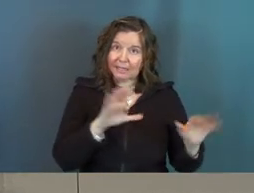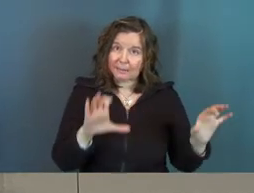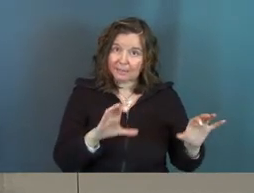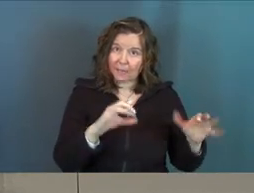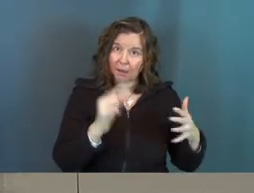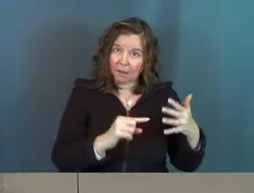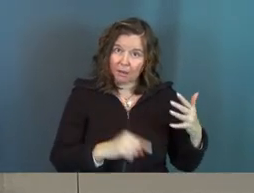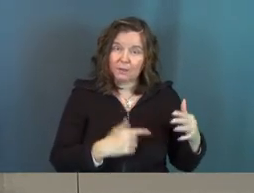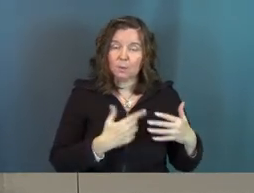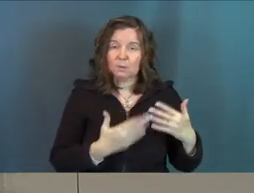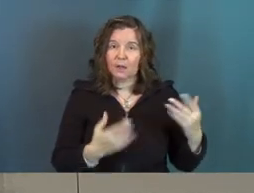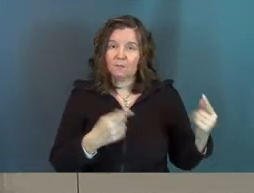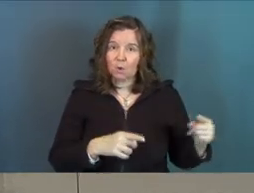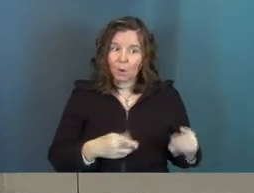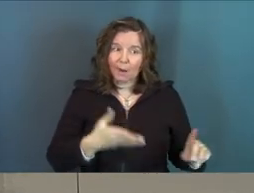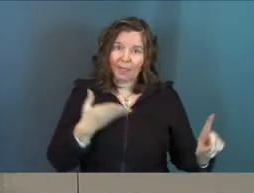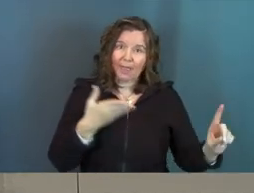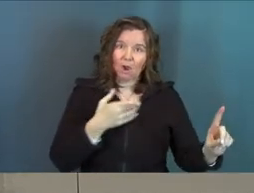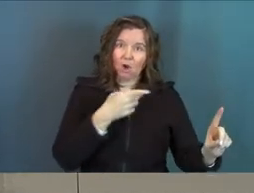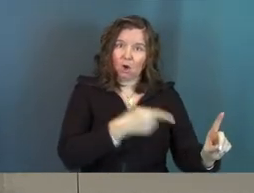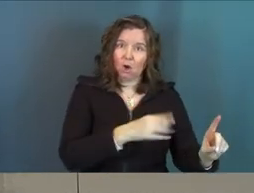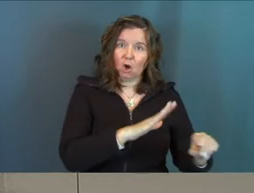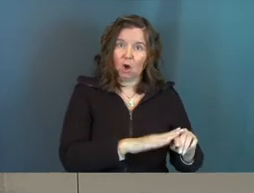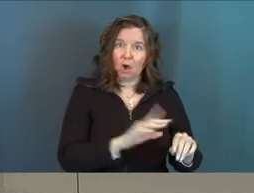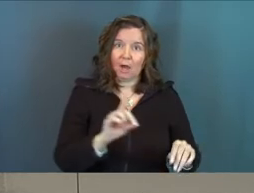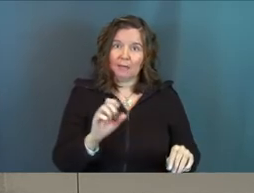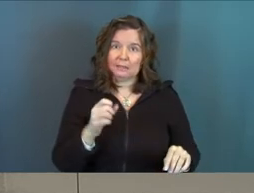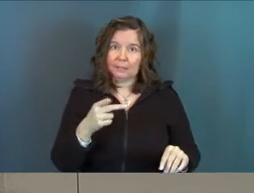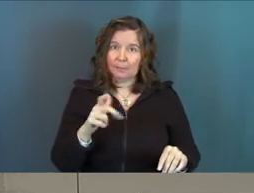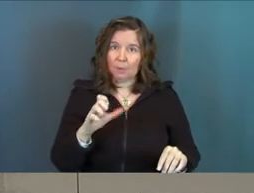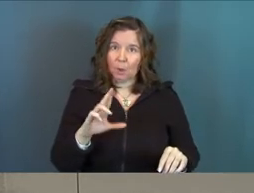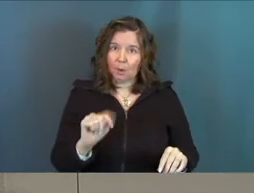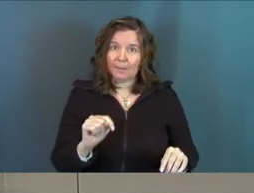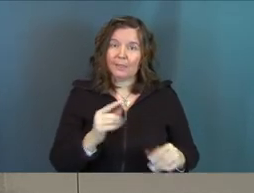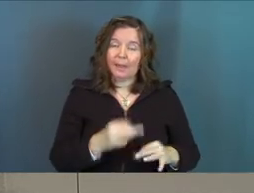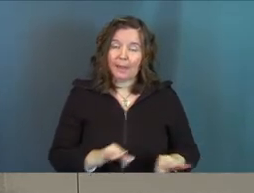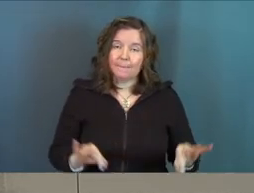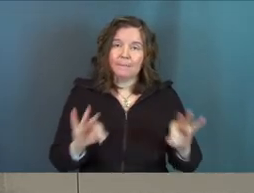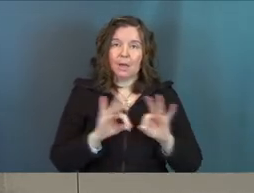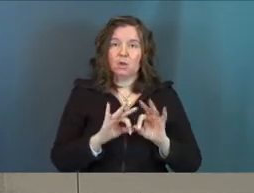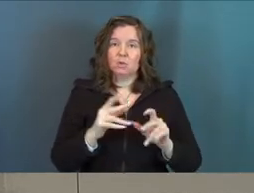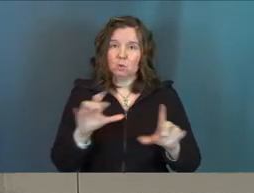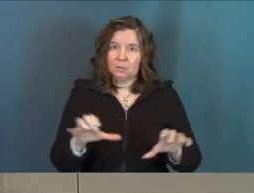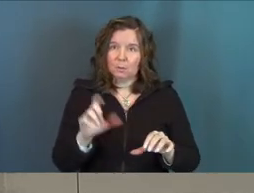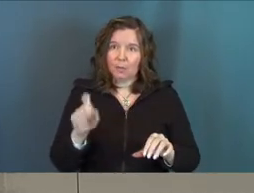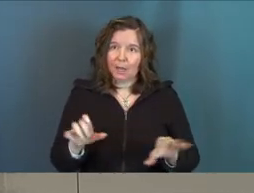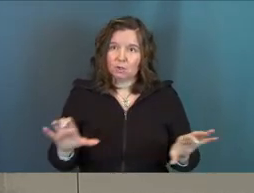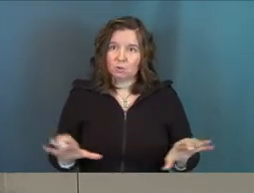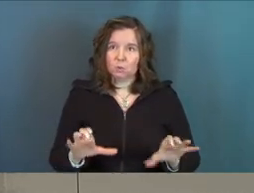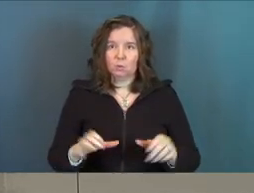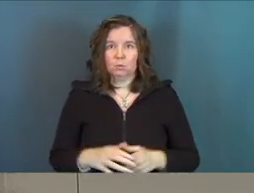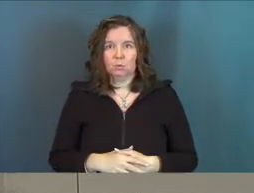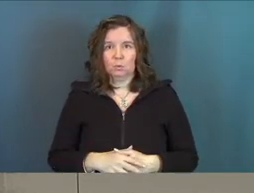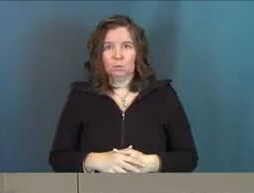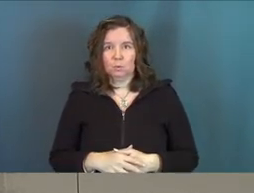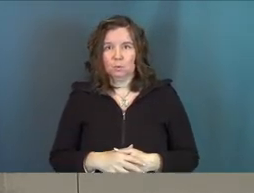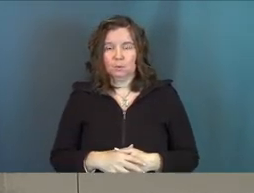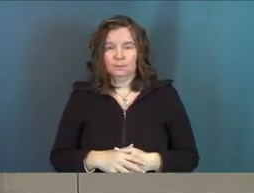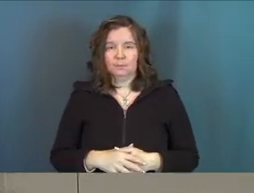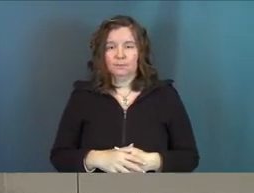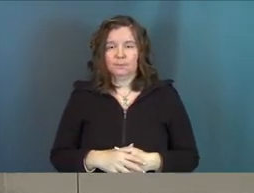done. You know that there was stuff going on there on deployment that mattered and had to be taken care of. And so you did what you had to do.